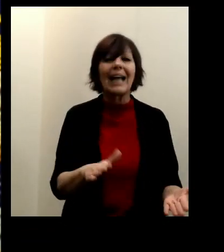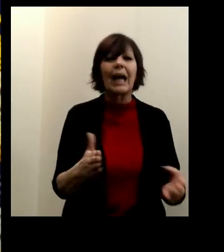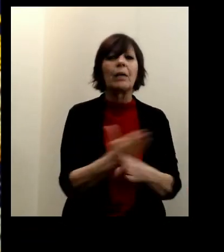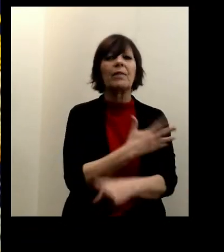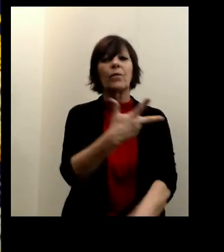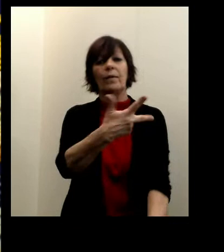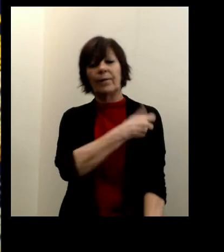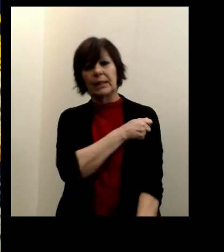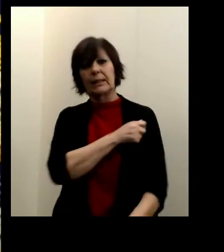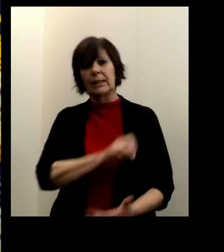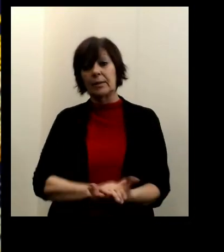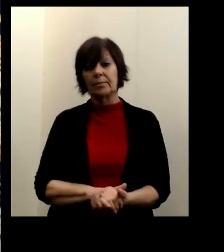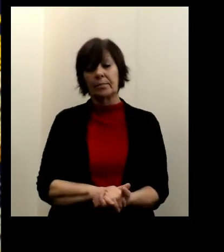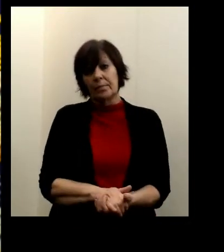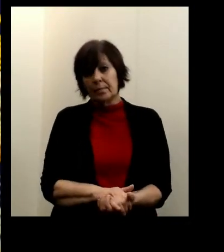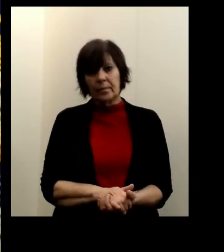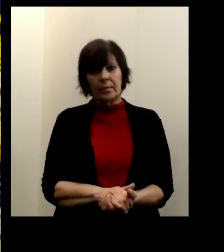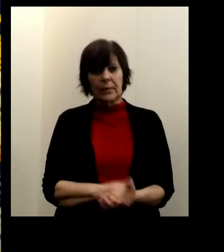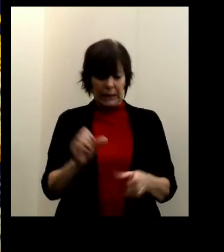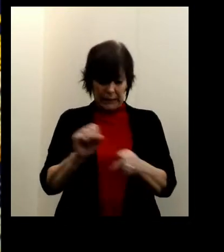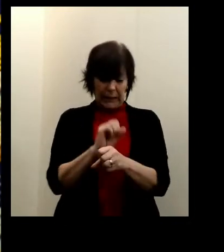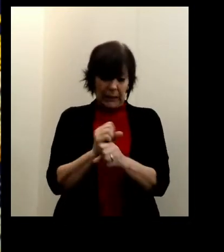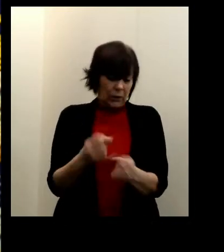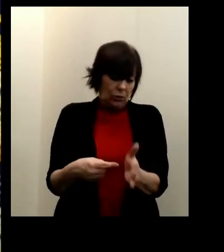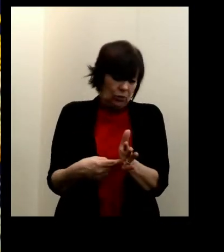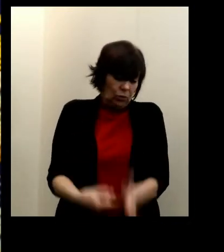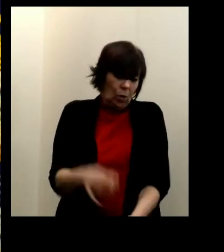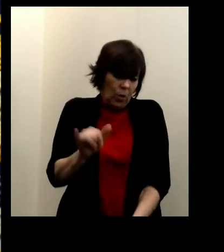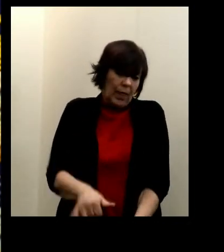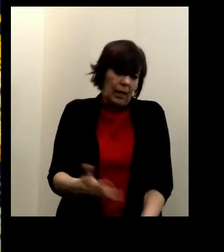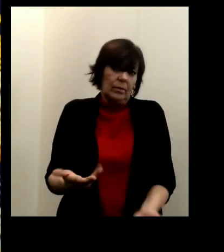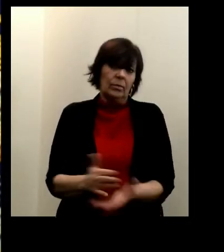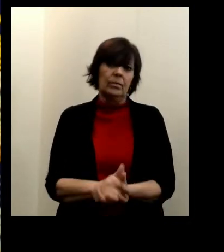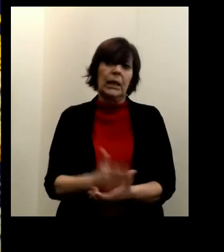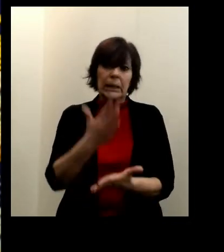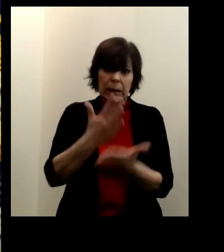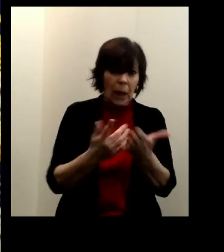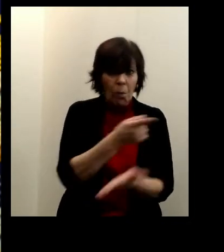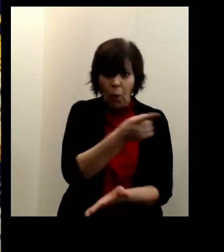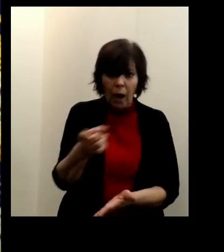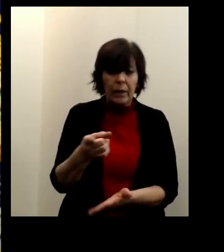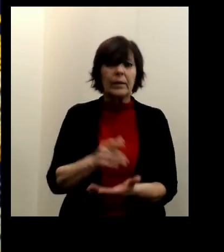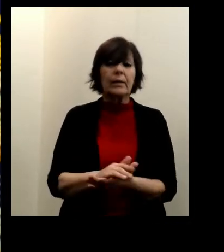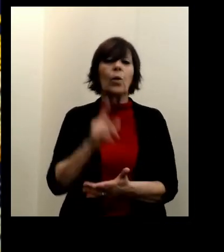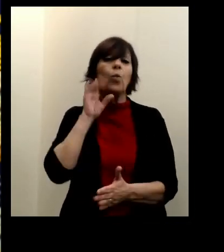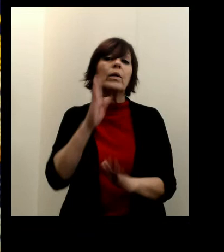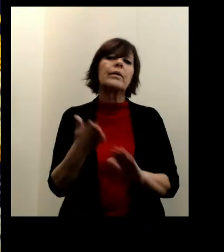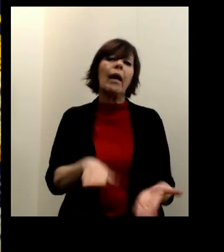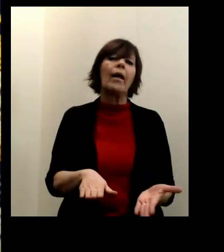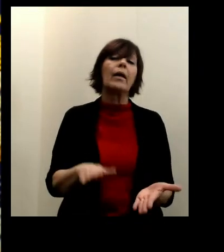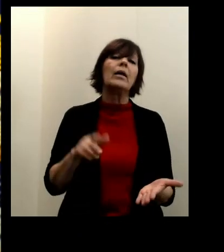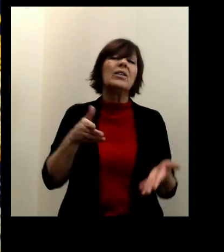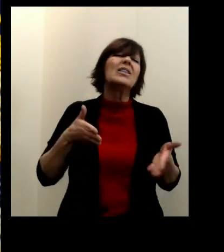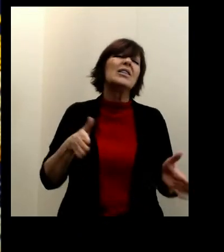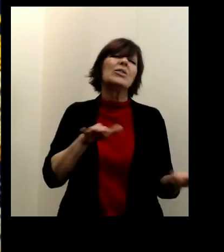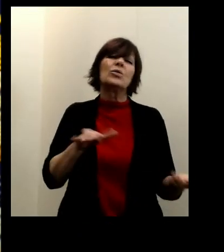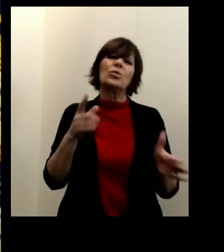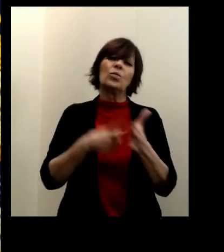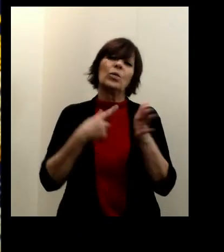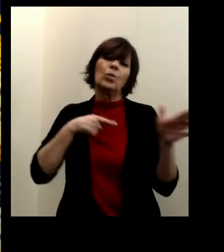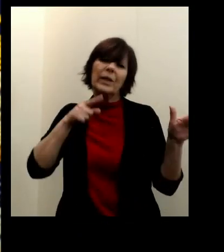vaccine. The statistics just say that is the case. So let's do what we can as a community to